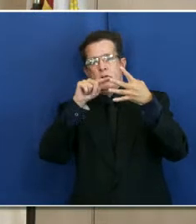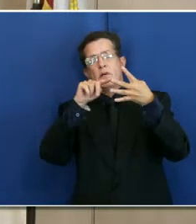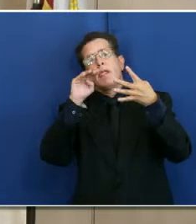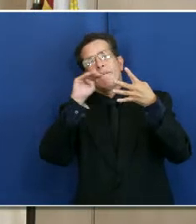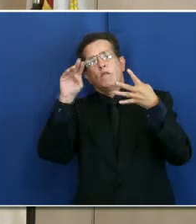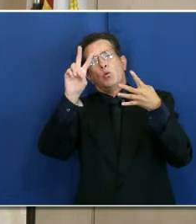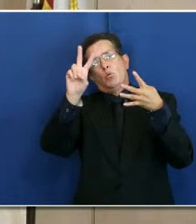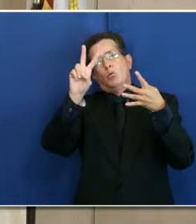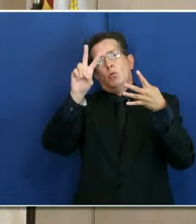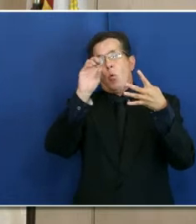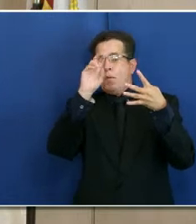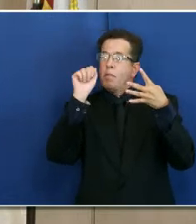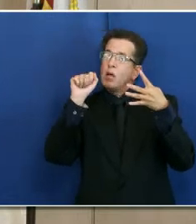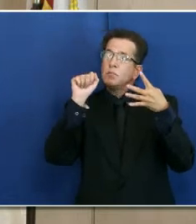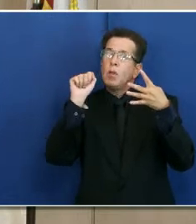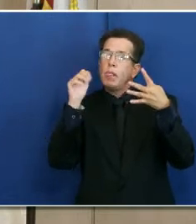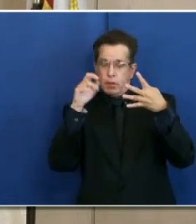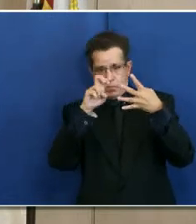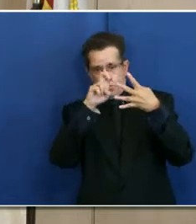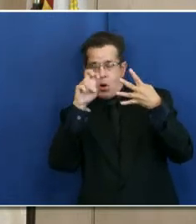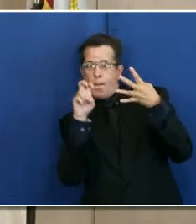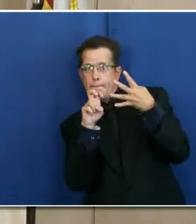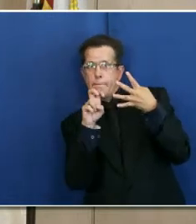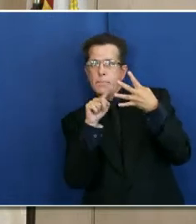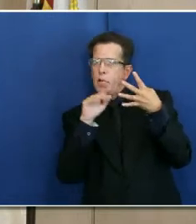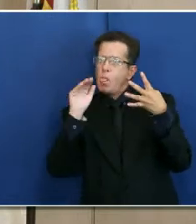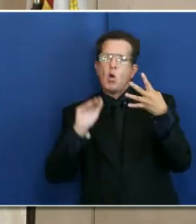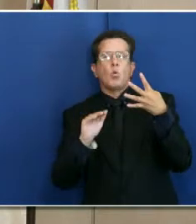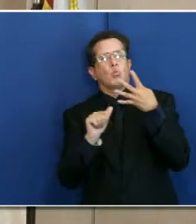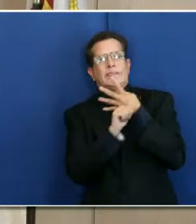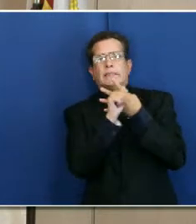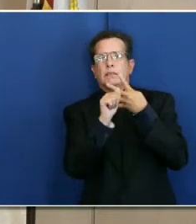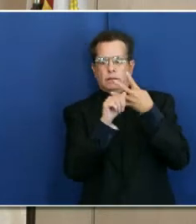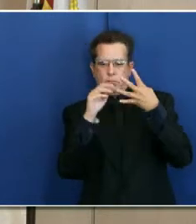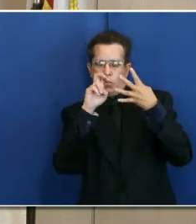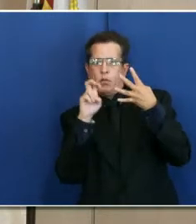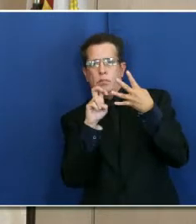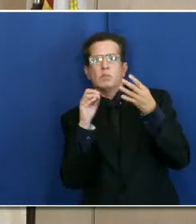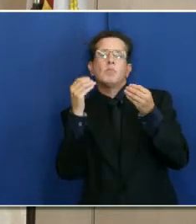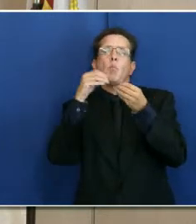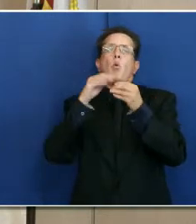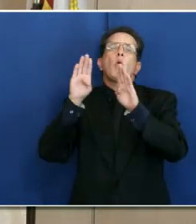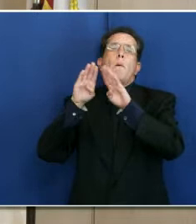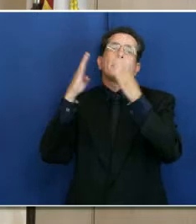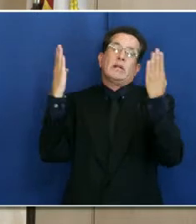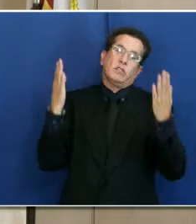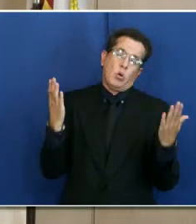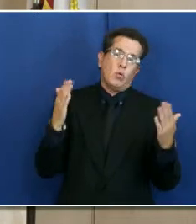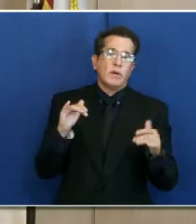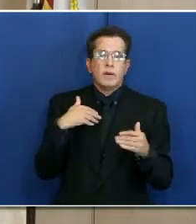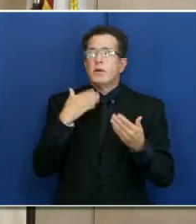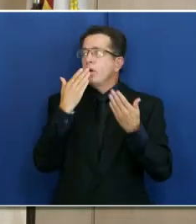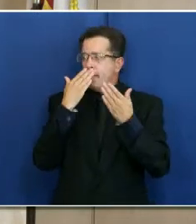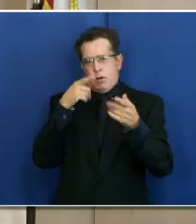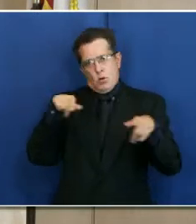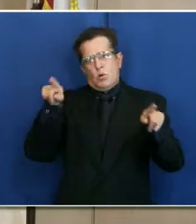status or advance to a lower risk tier. Now please welcome back to the podium